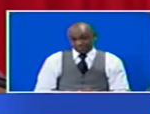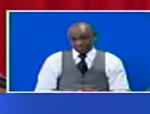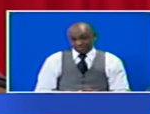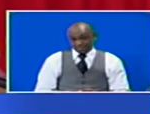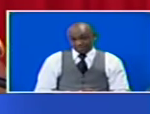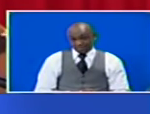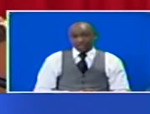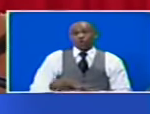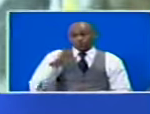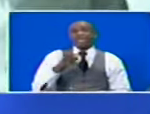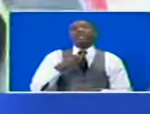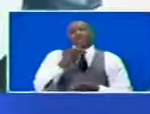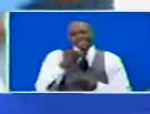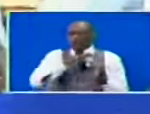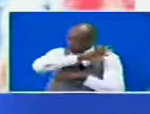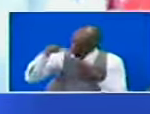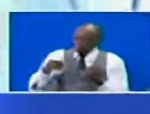We need everybody on board.